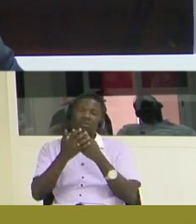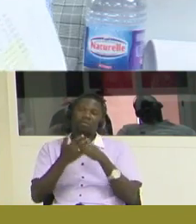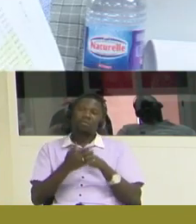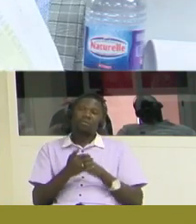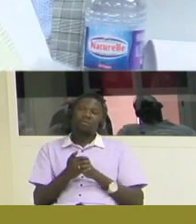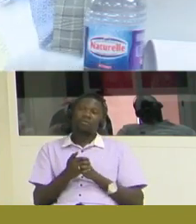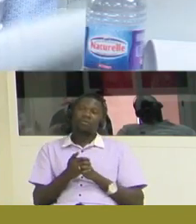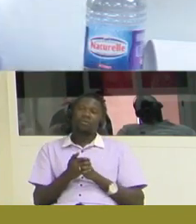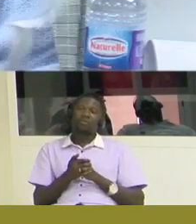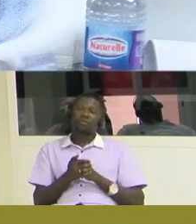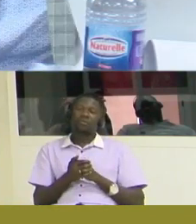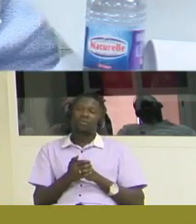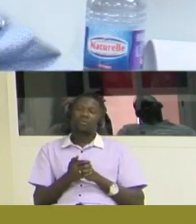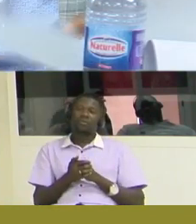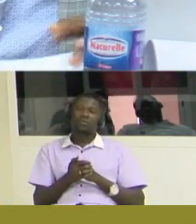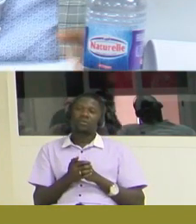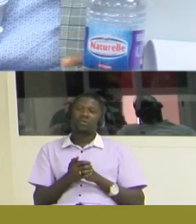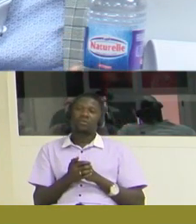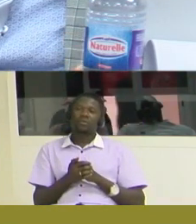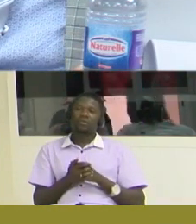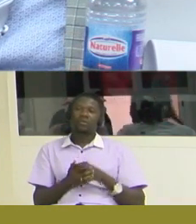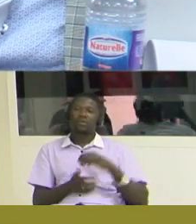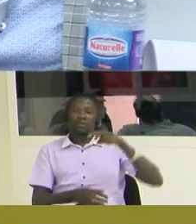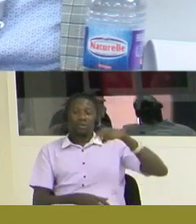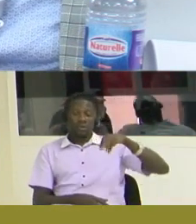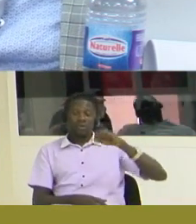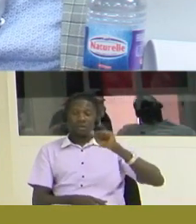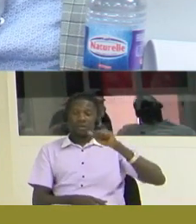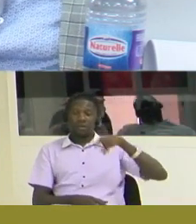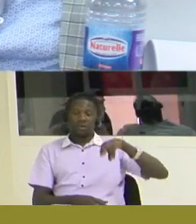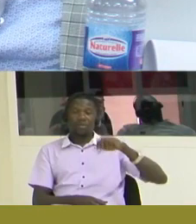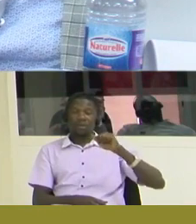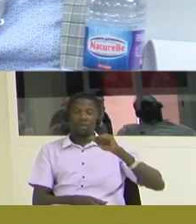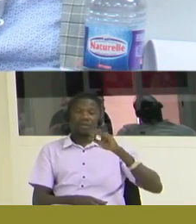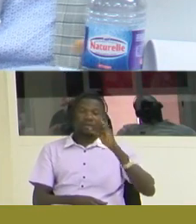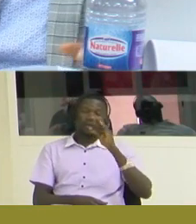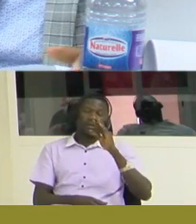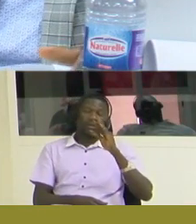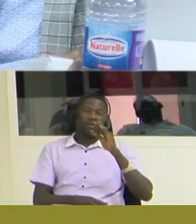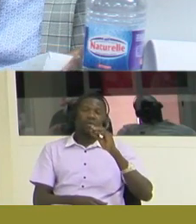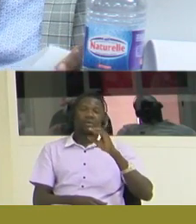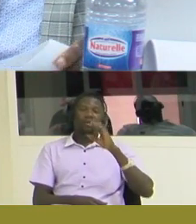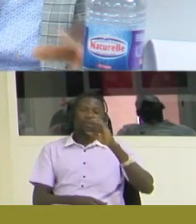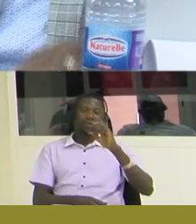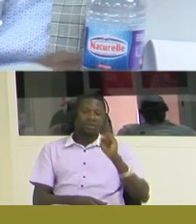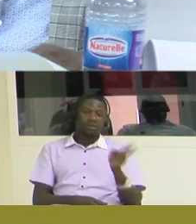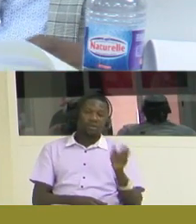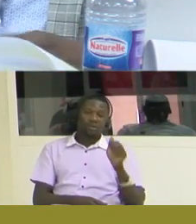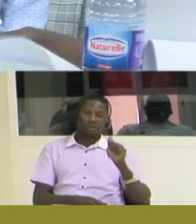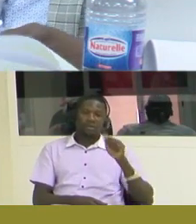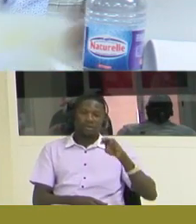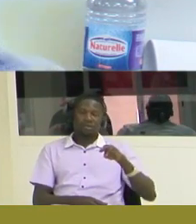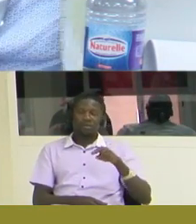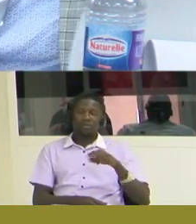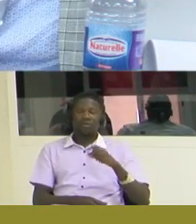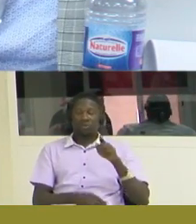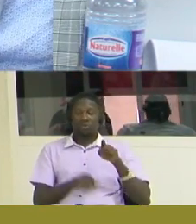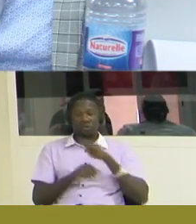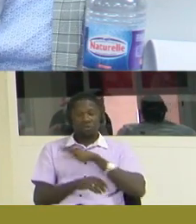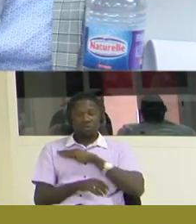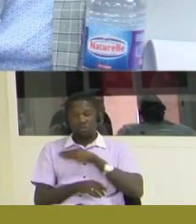much I'm the same from the same prison yes I know who was also present did indicate